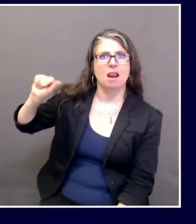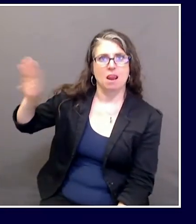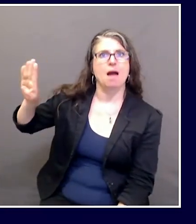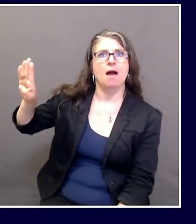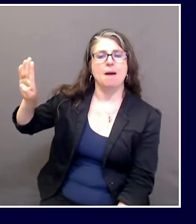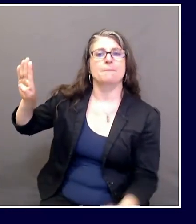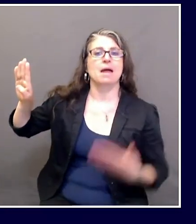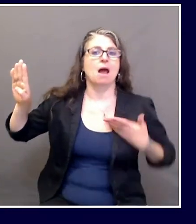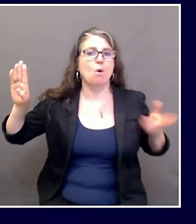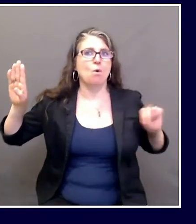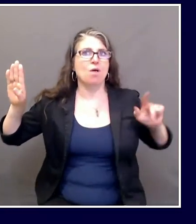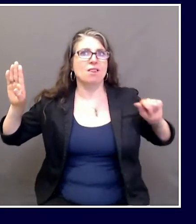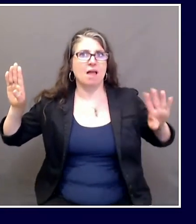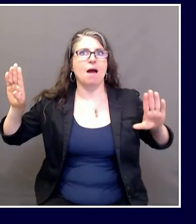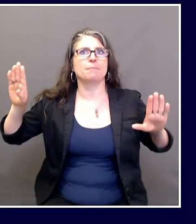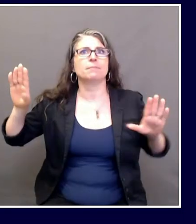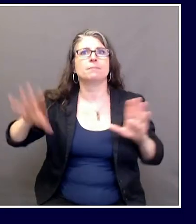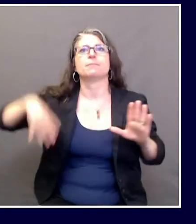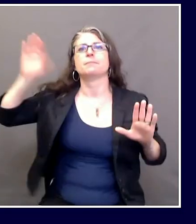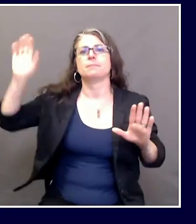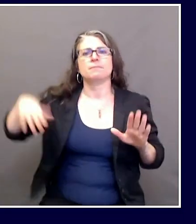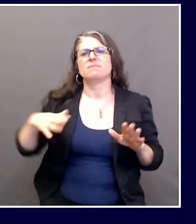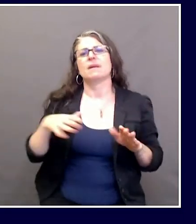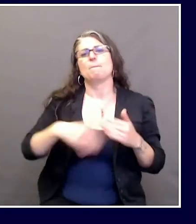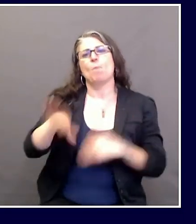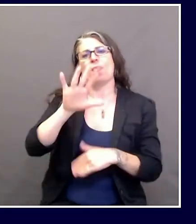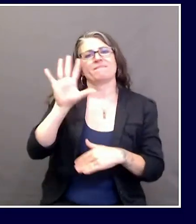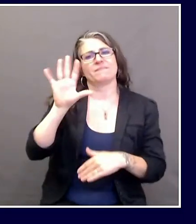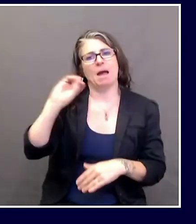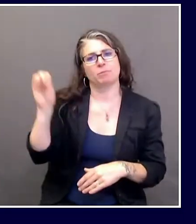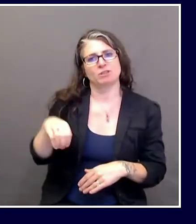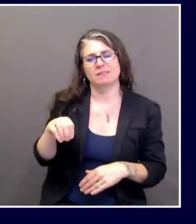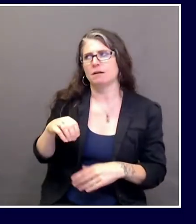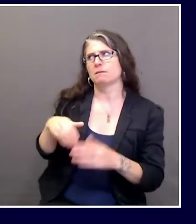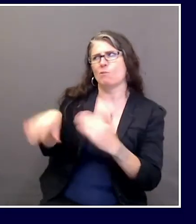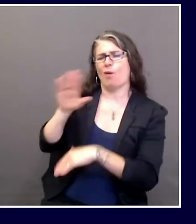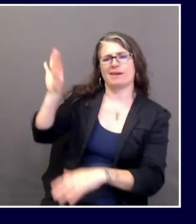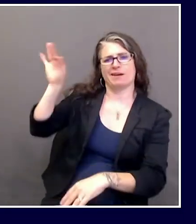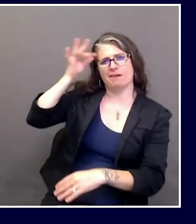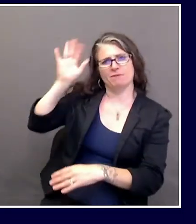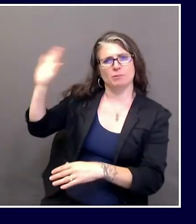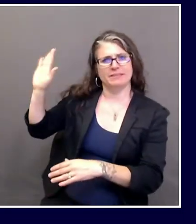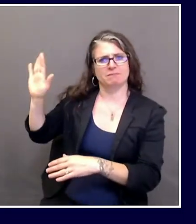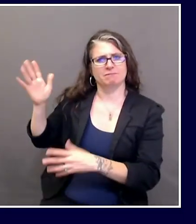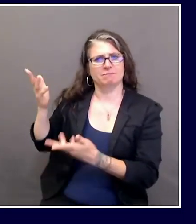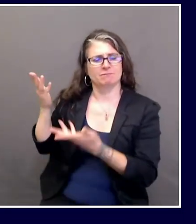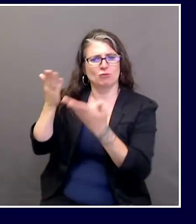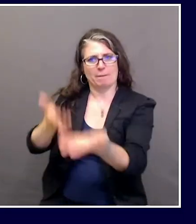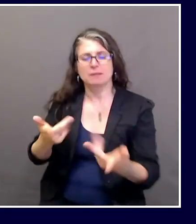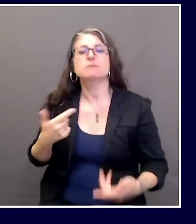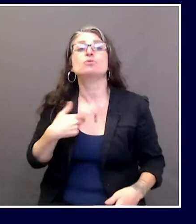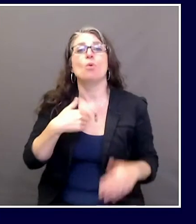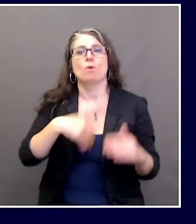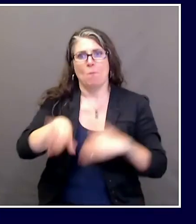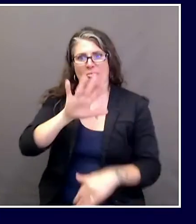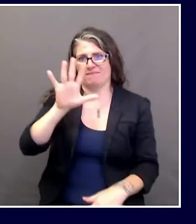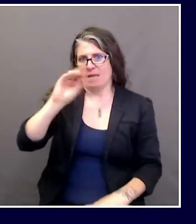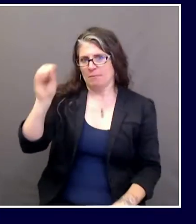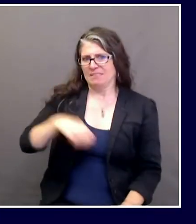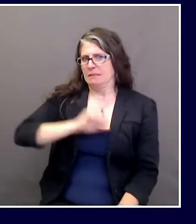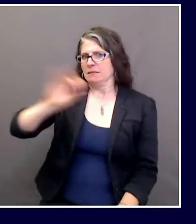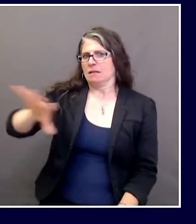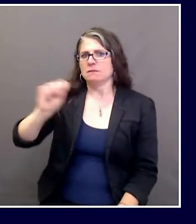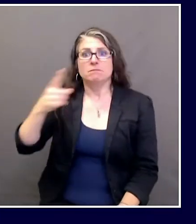5% that the US CDC recommends that state sequence. We were several percentage points above that. And as